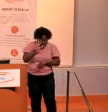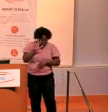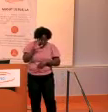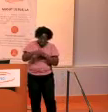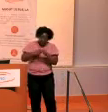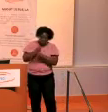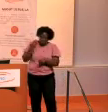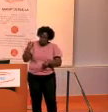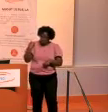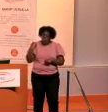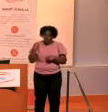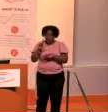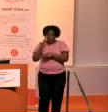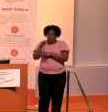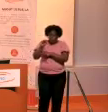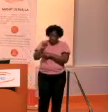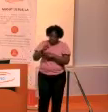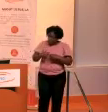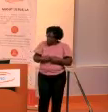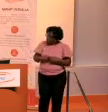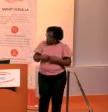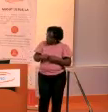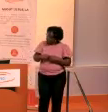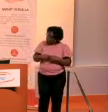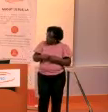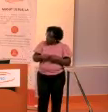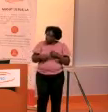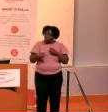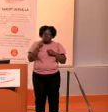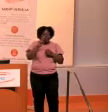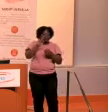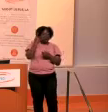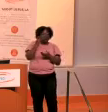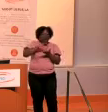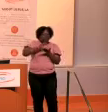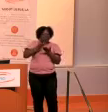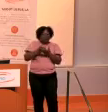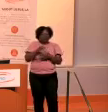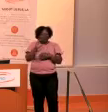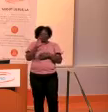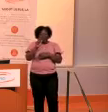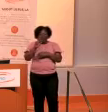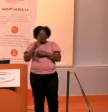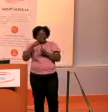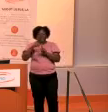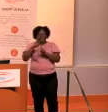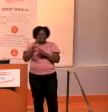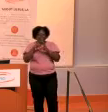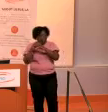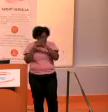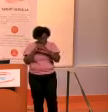ago, with lupus, with 1 dose of CAR T cells. She did